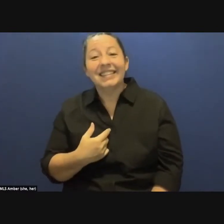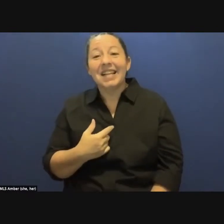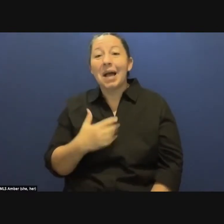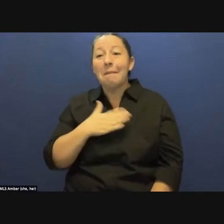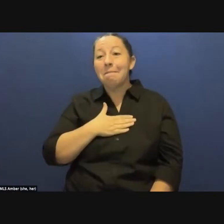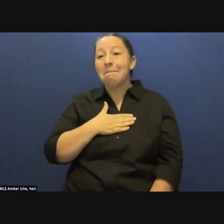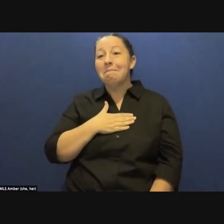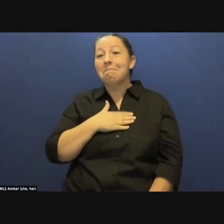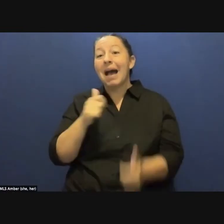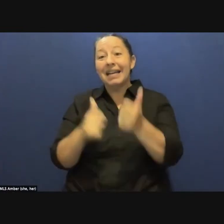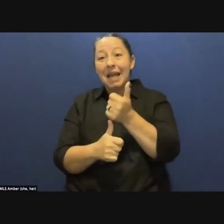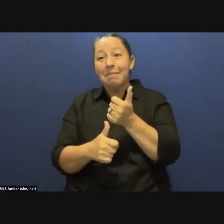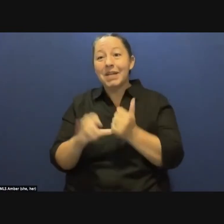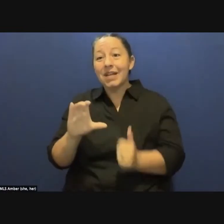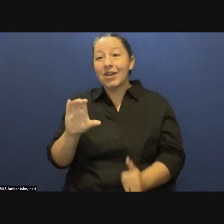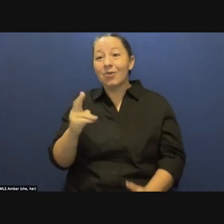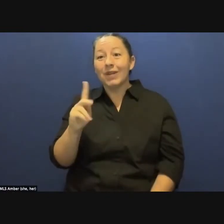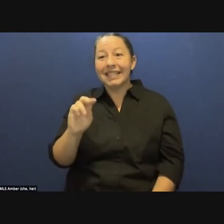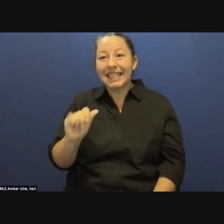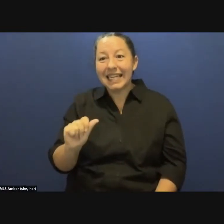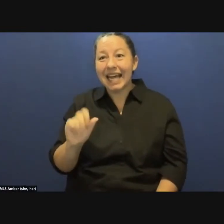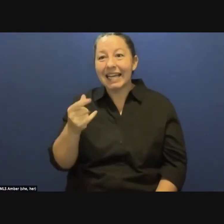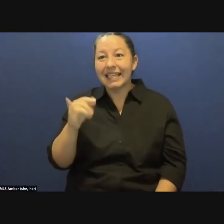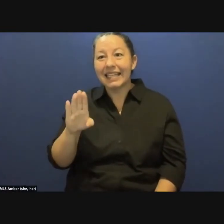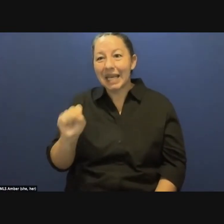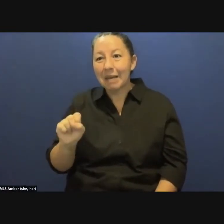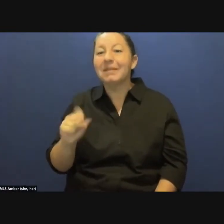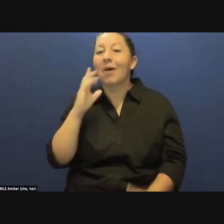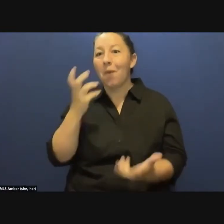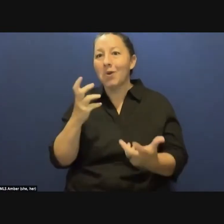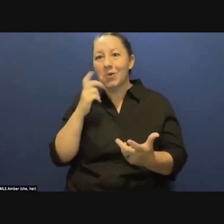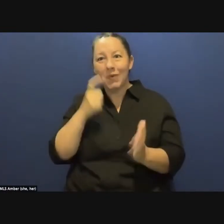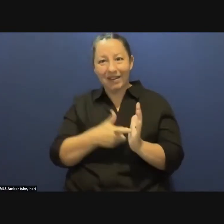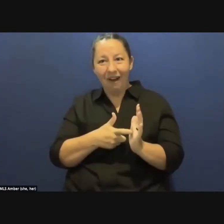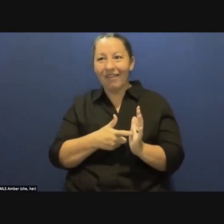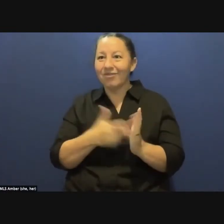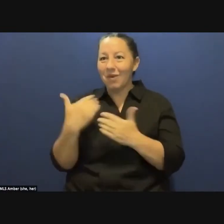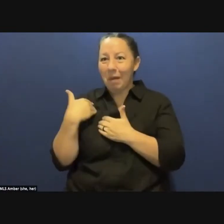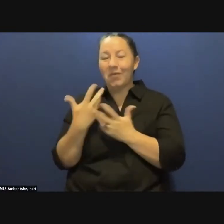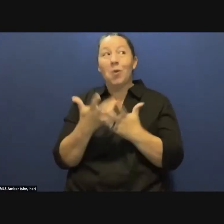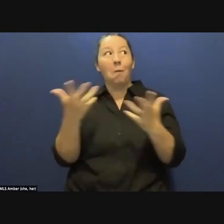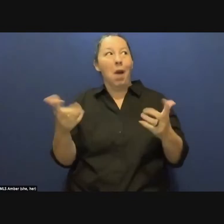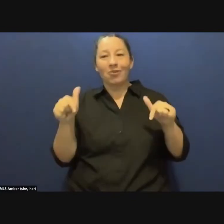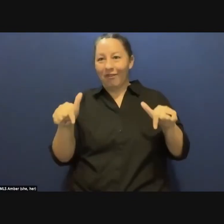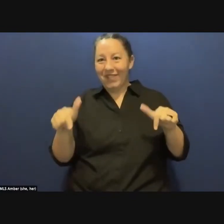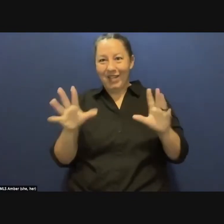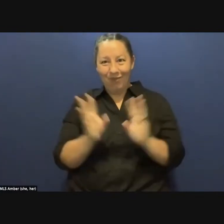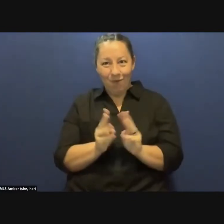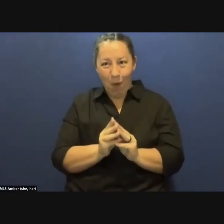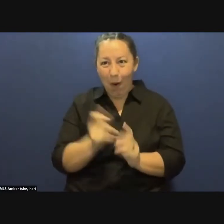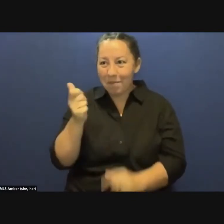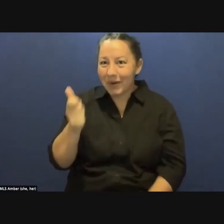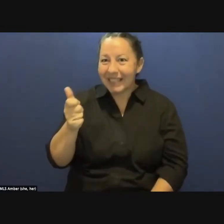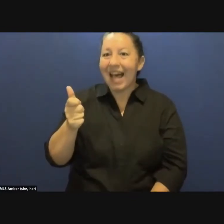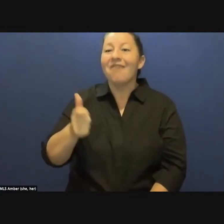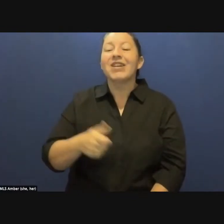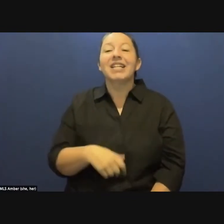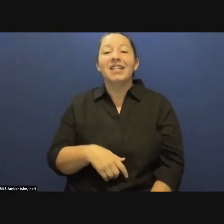deputy, Christina Gibbs, who I'd like to acknowledge, who was responsible for so much of this forum, she had done